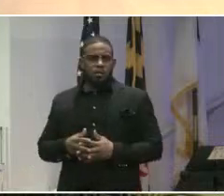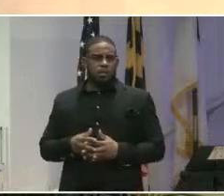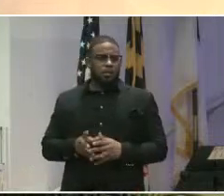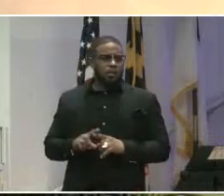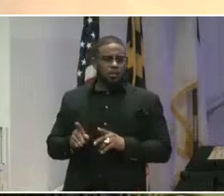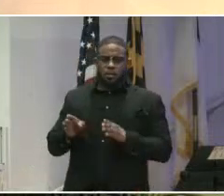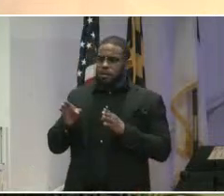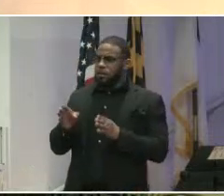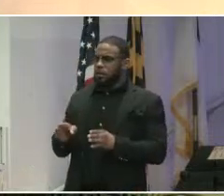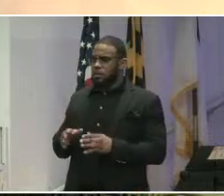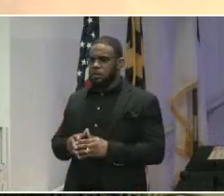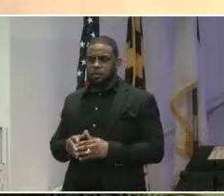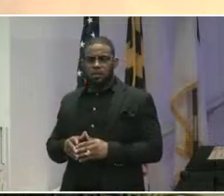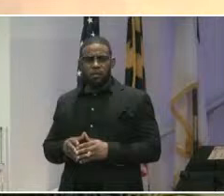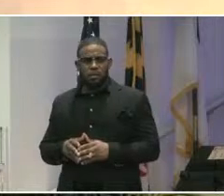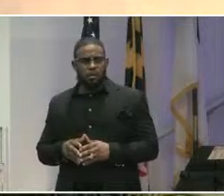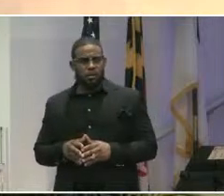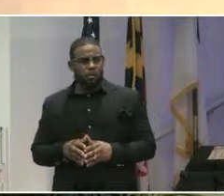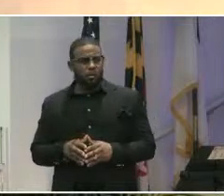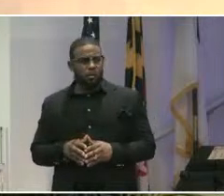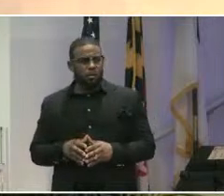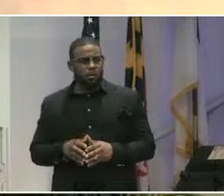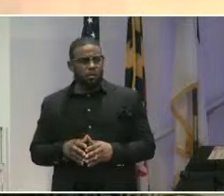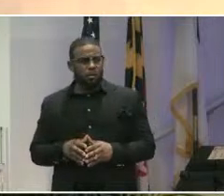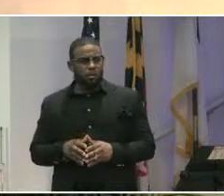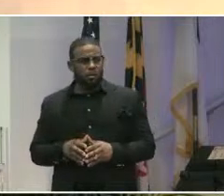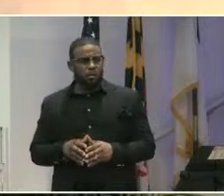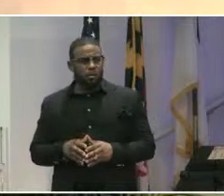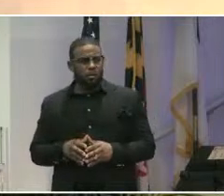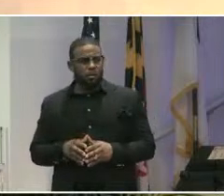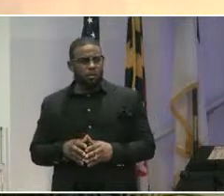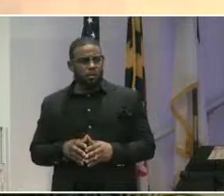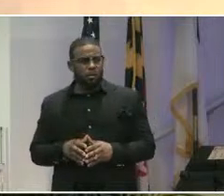But the person who has the